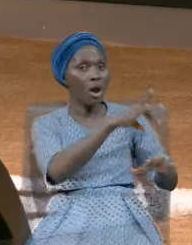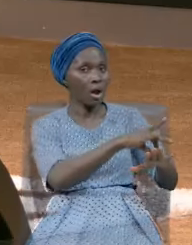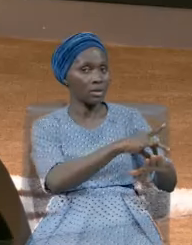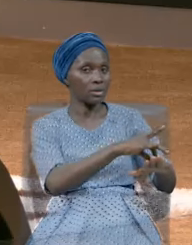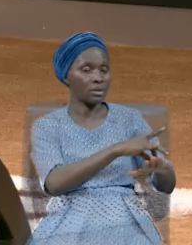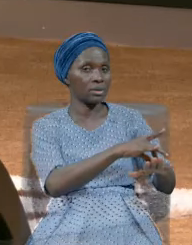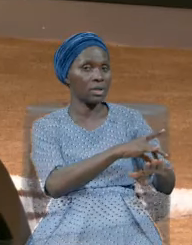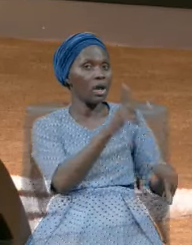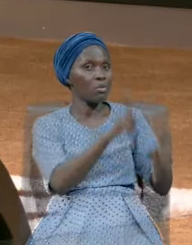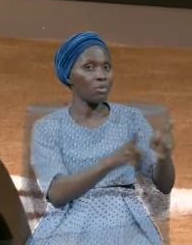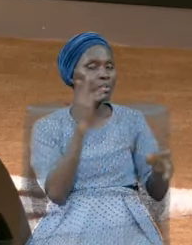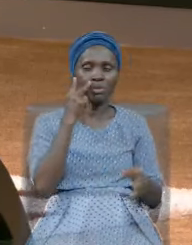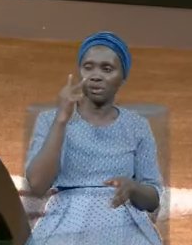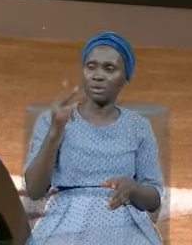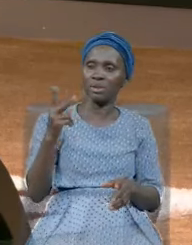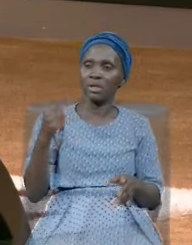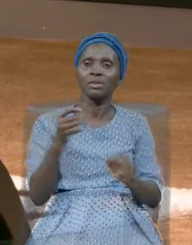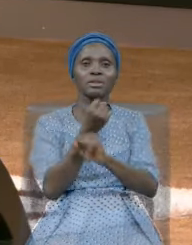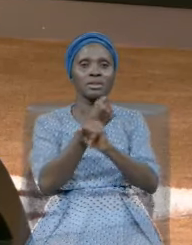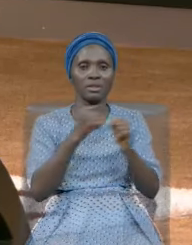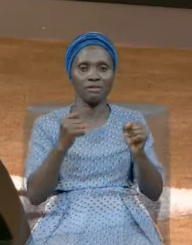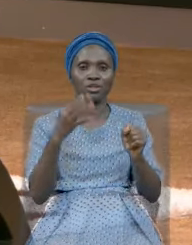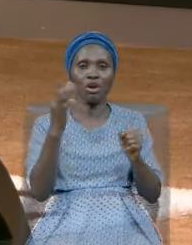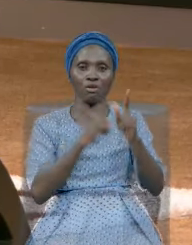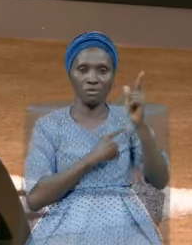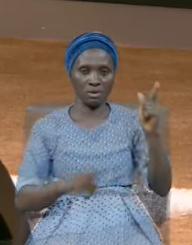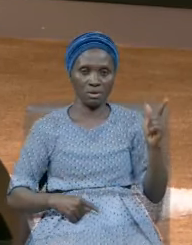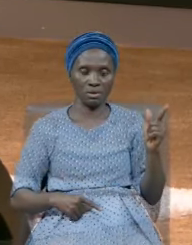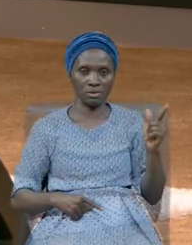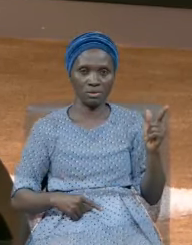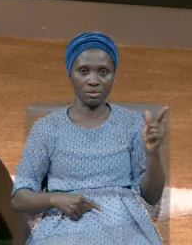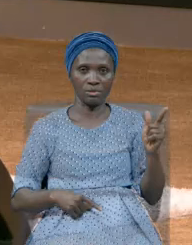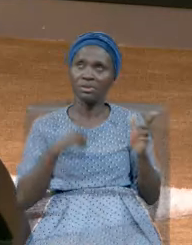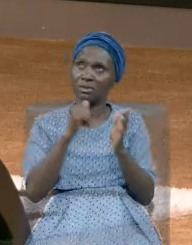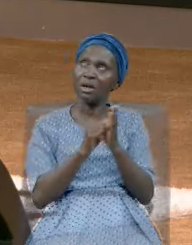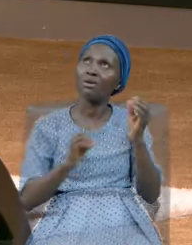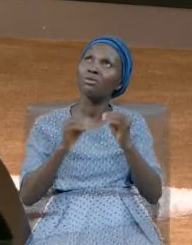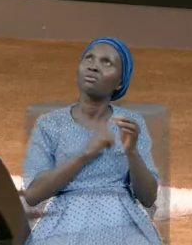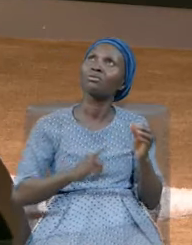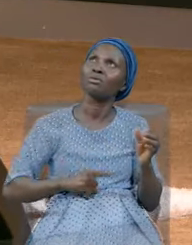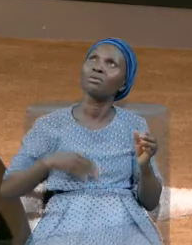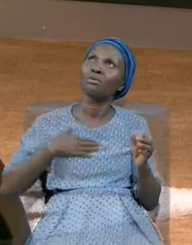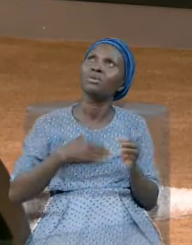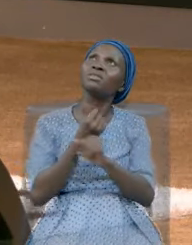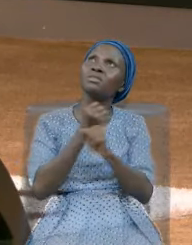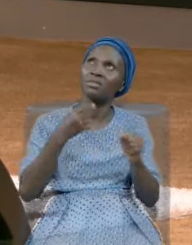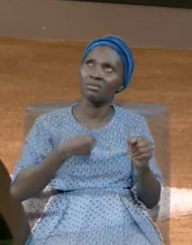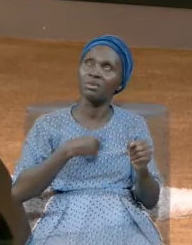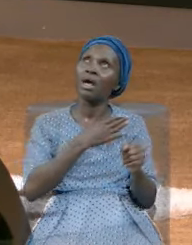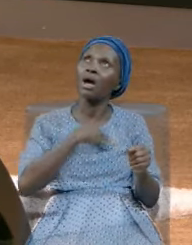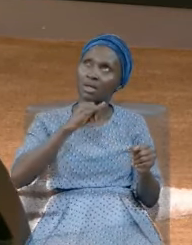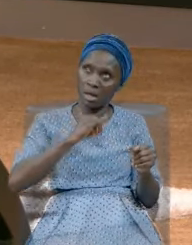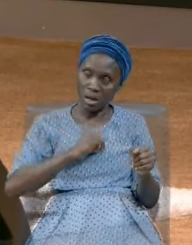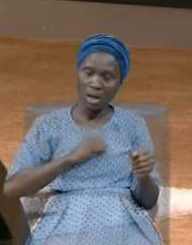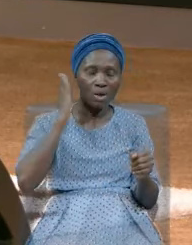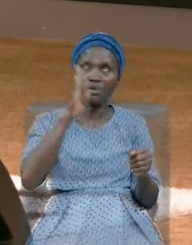the salvation of the Lord. O Lord, save me, and I shall be saved. Heal